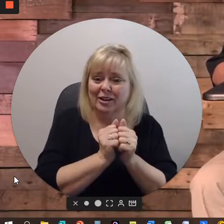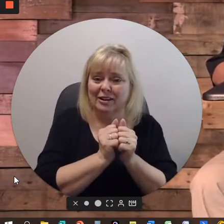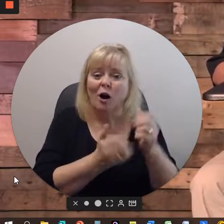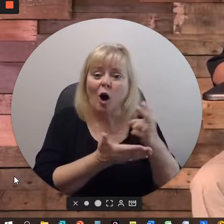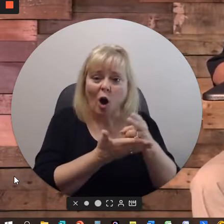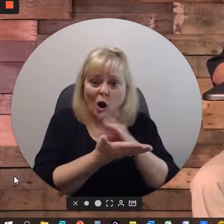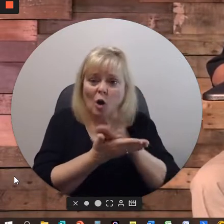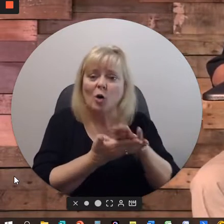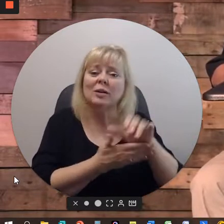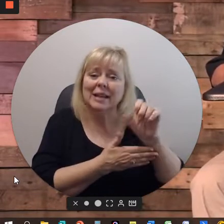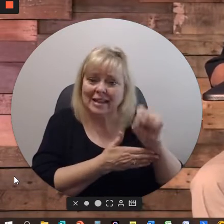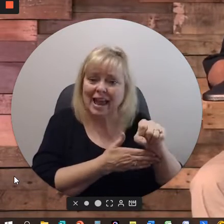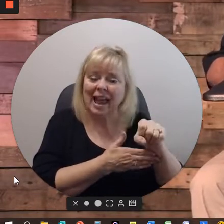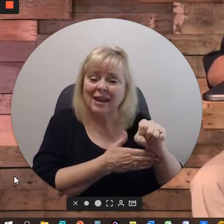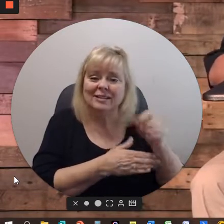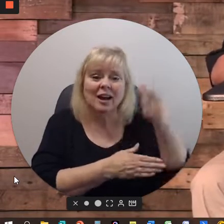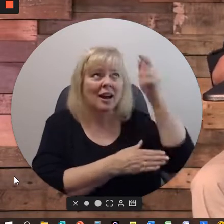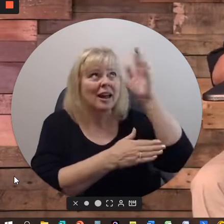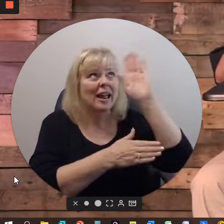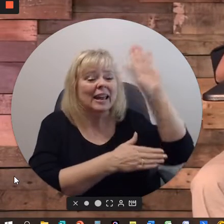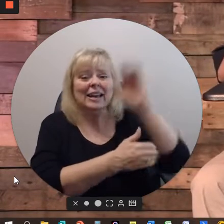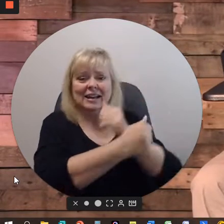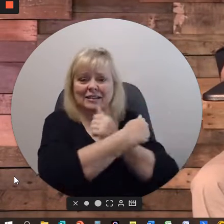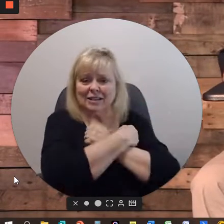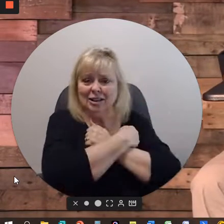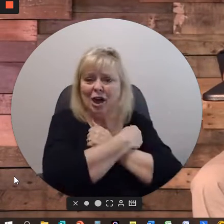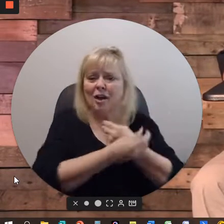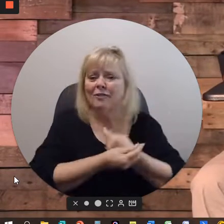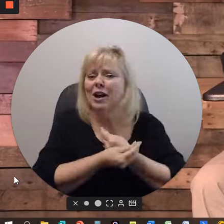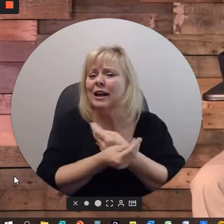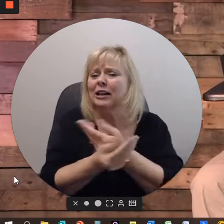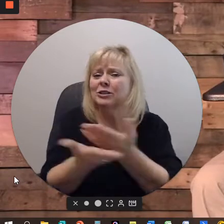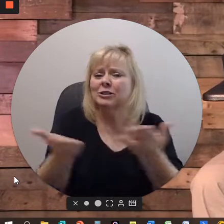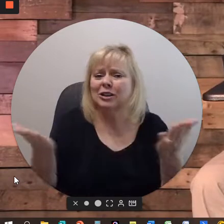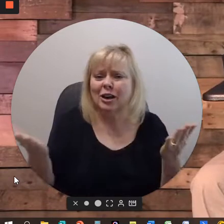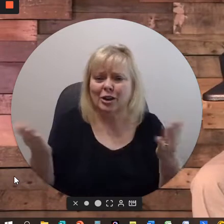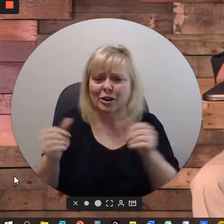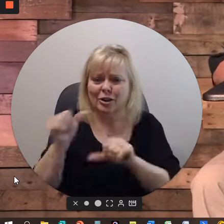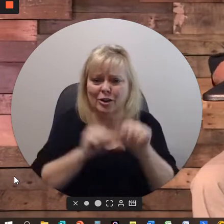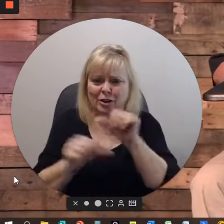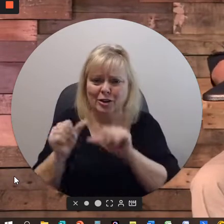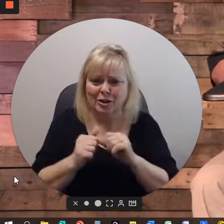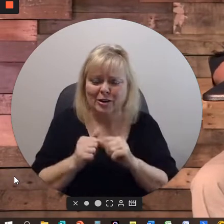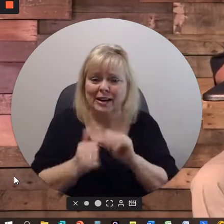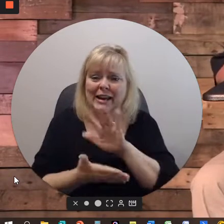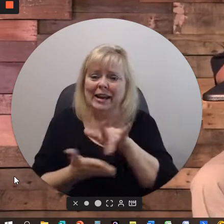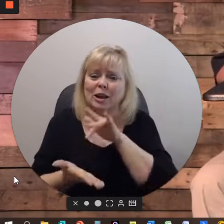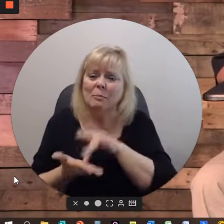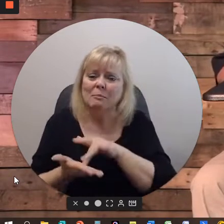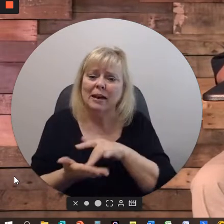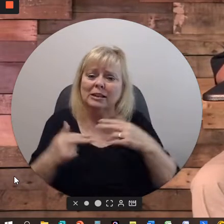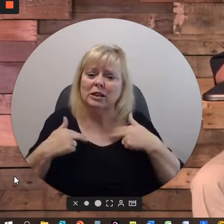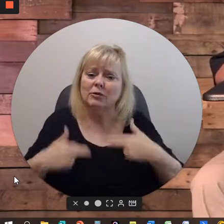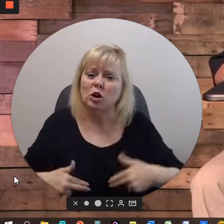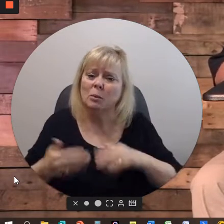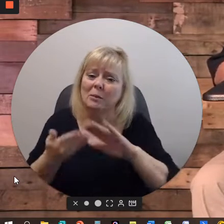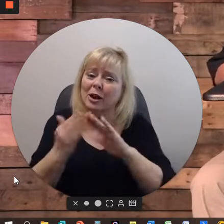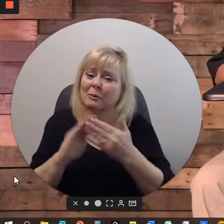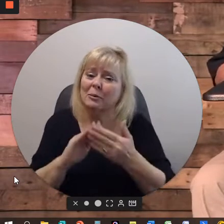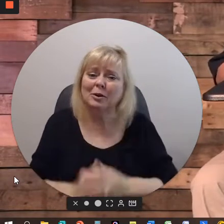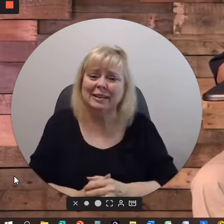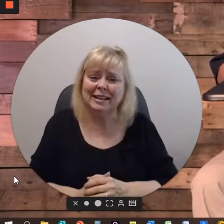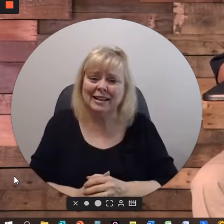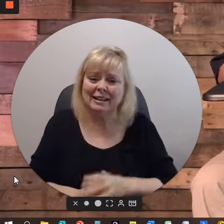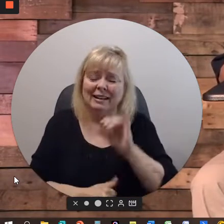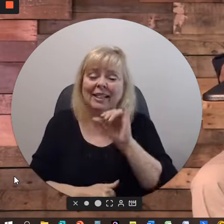God loves, loving each other in the midst of human community. And that's one of the reasons why